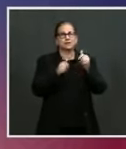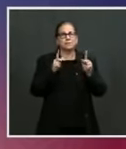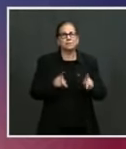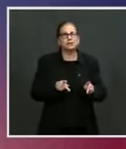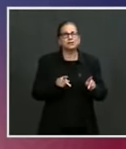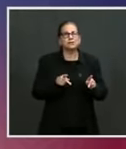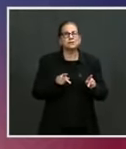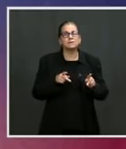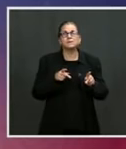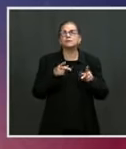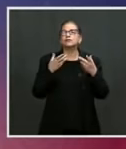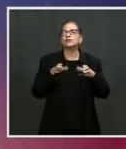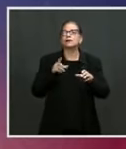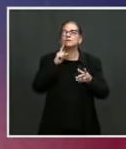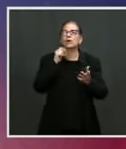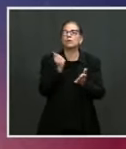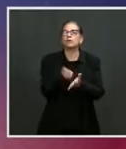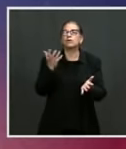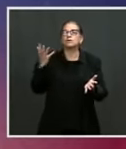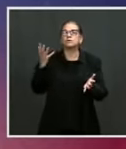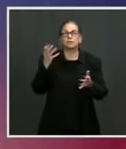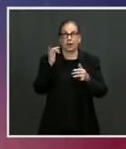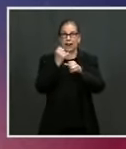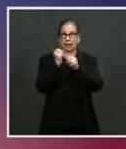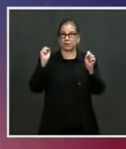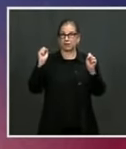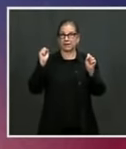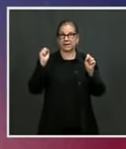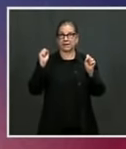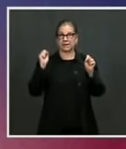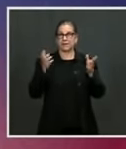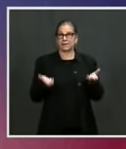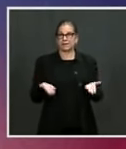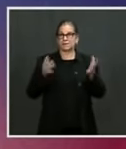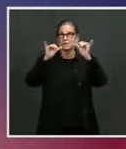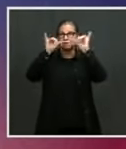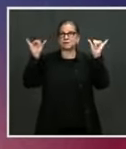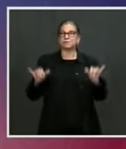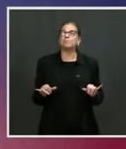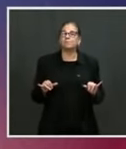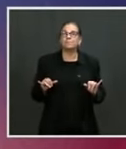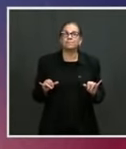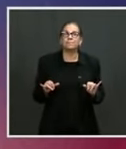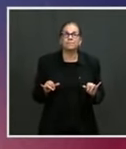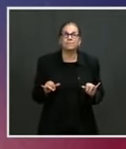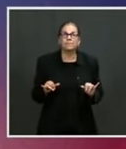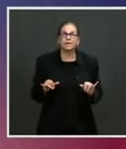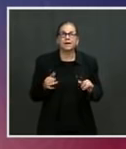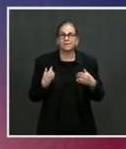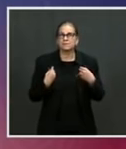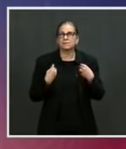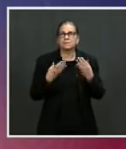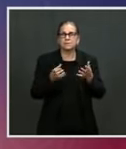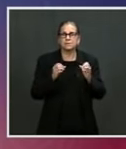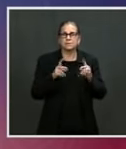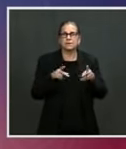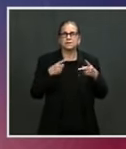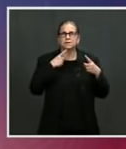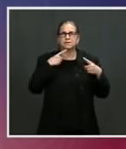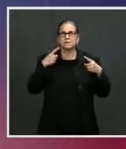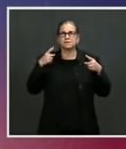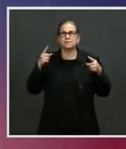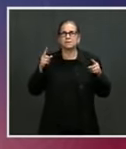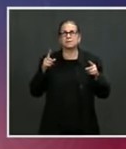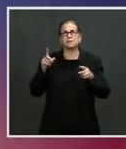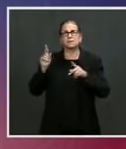will prevail against powerful forces that wish it harm. All that we do in our common